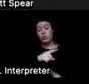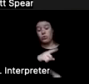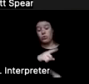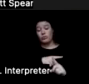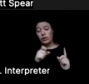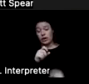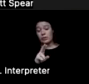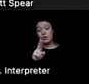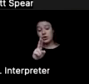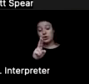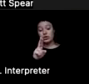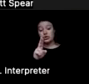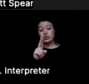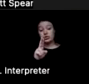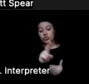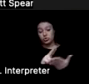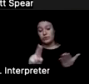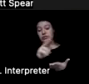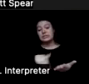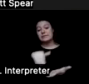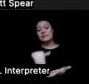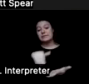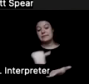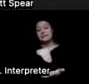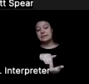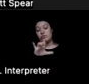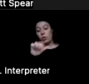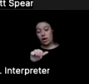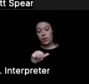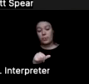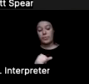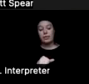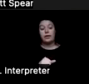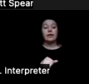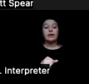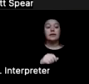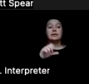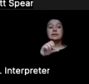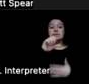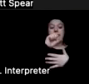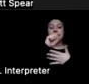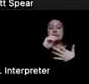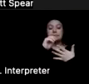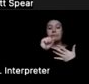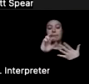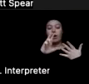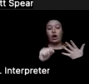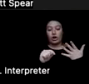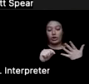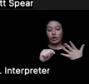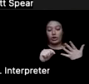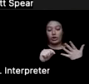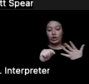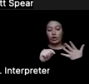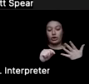Florida that connects SMART goals to the IDP. And so together, that's sort of a nice tool to use with undergraduates.